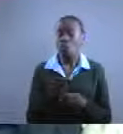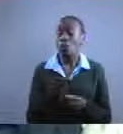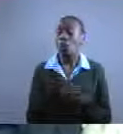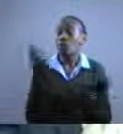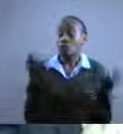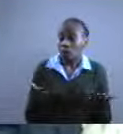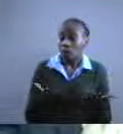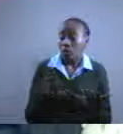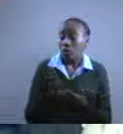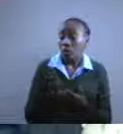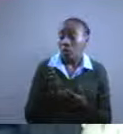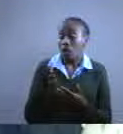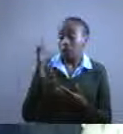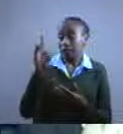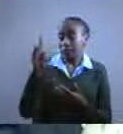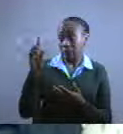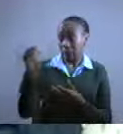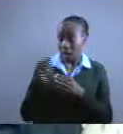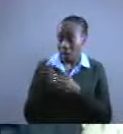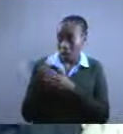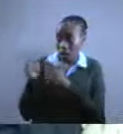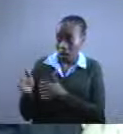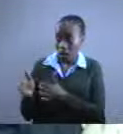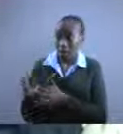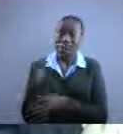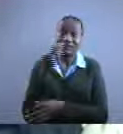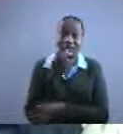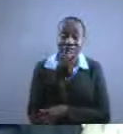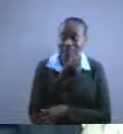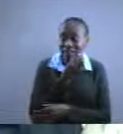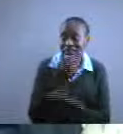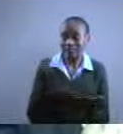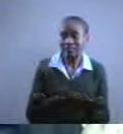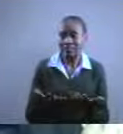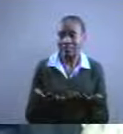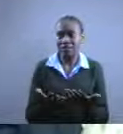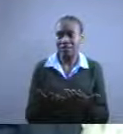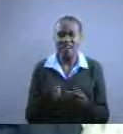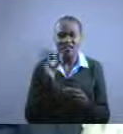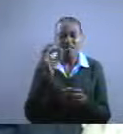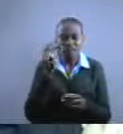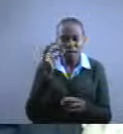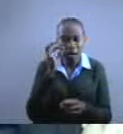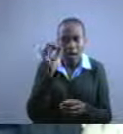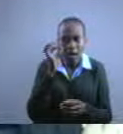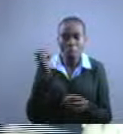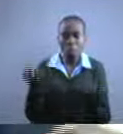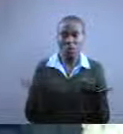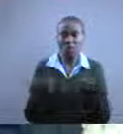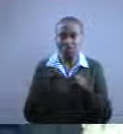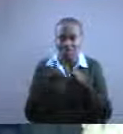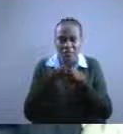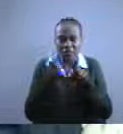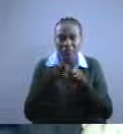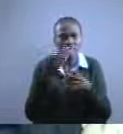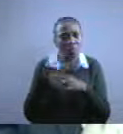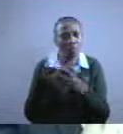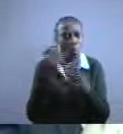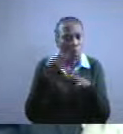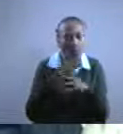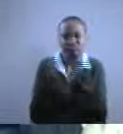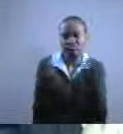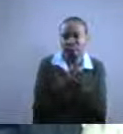the other day, and she said that Lily and Kotla are probably EFF members. They've both been suspended from